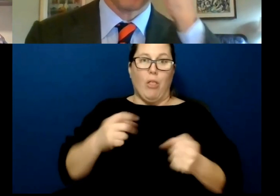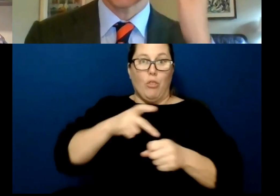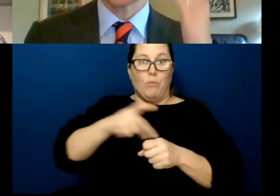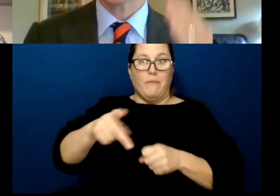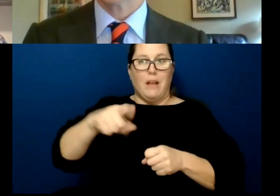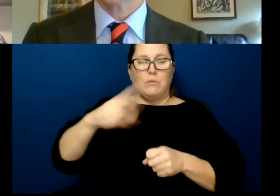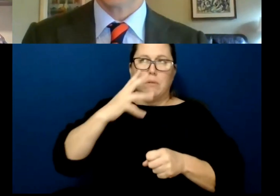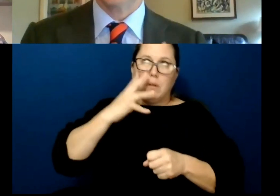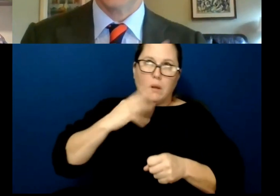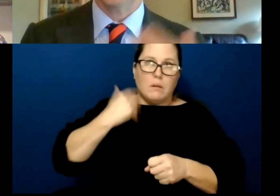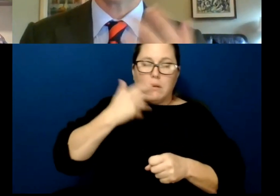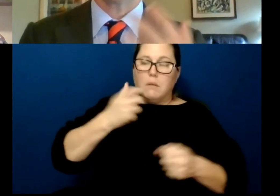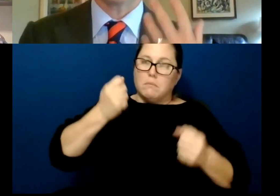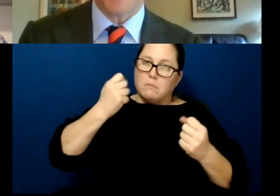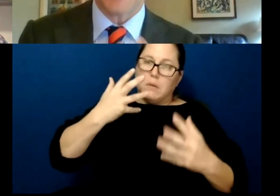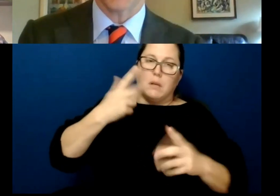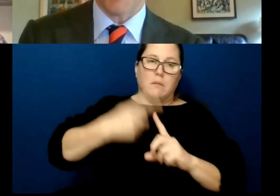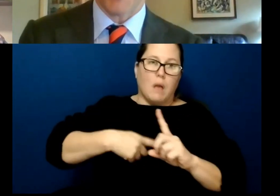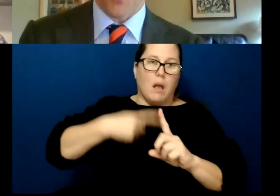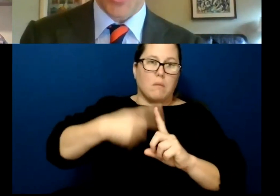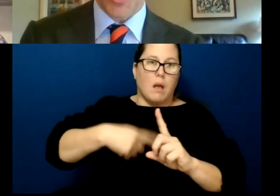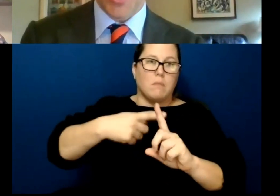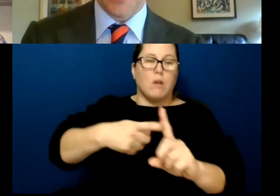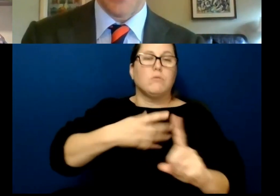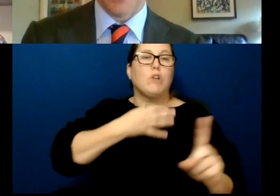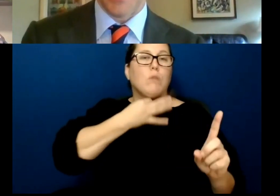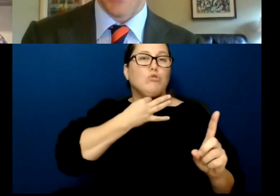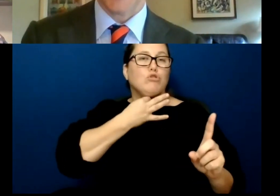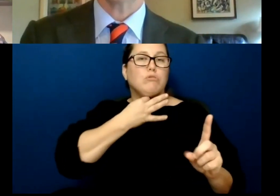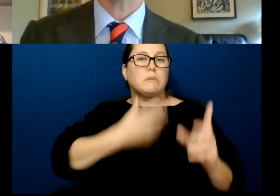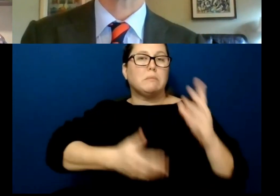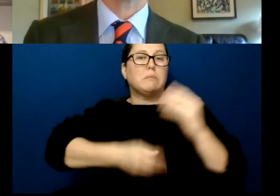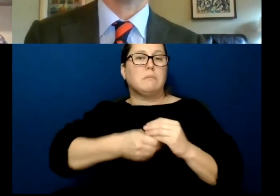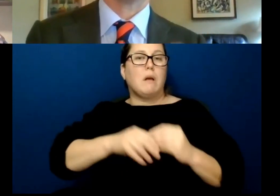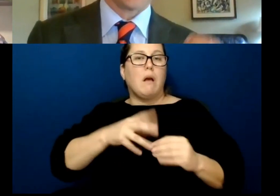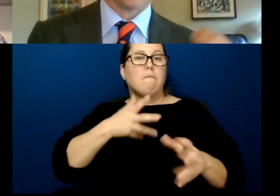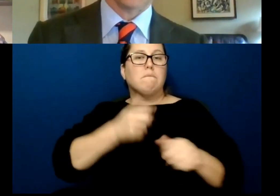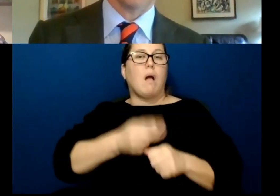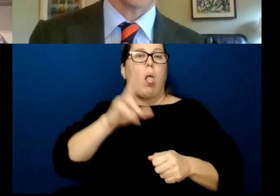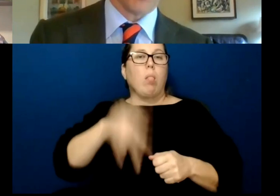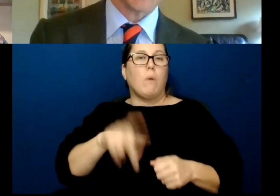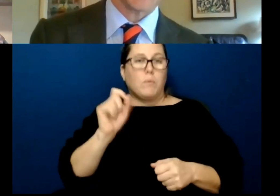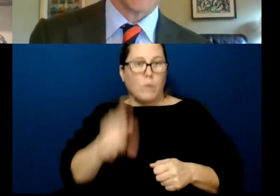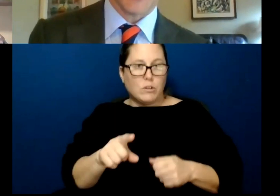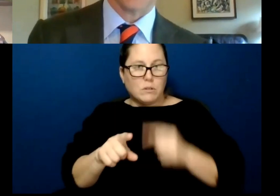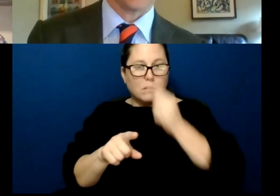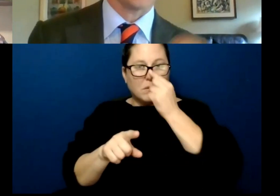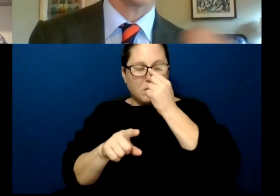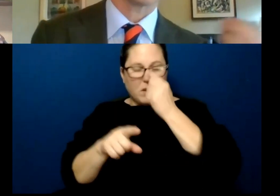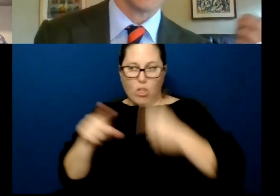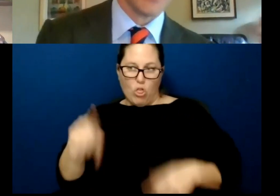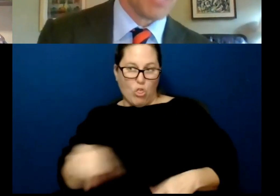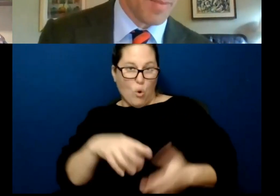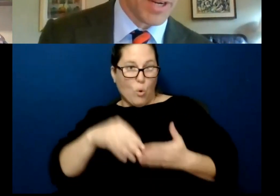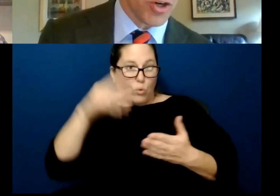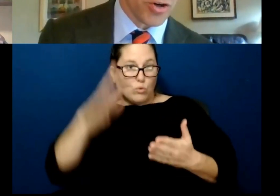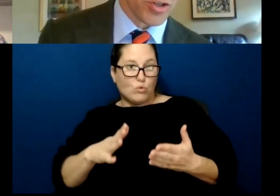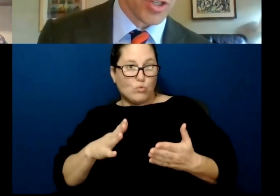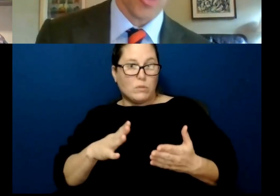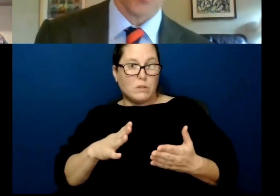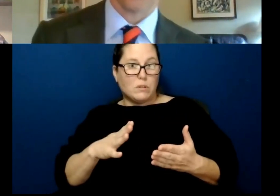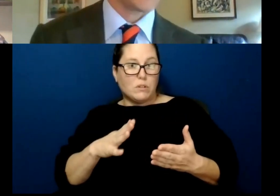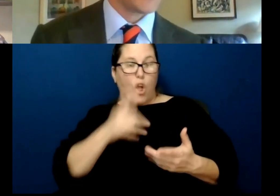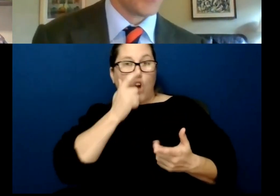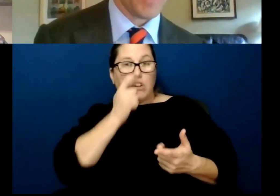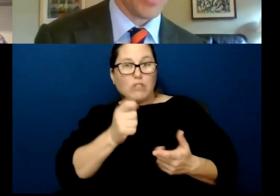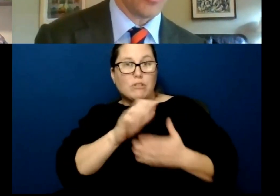And so I just want to do what's called a follow-up question. Okay. So you have a lot of students watching today who are interested in becoming a